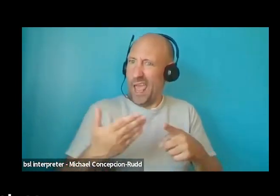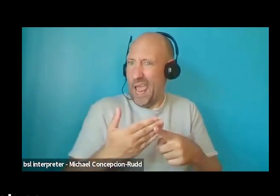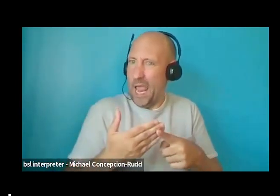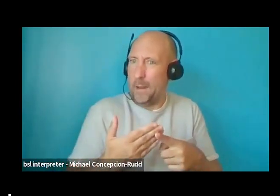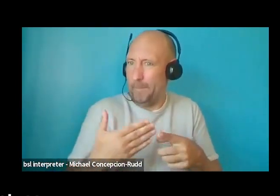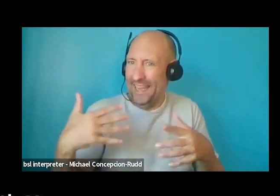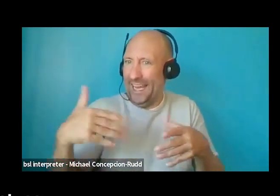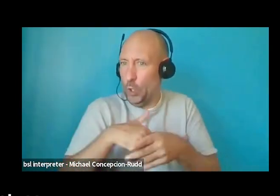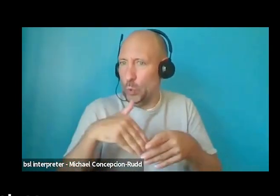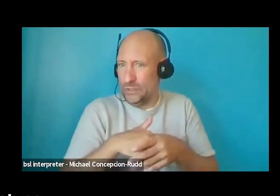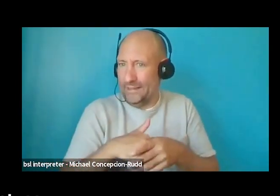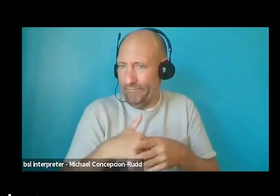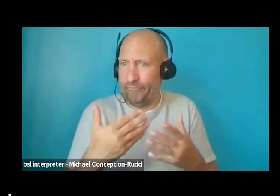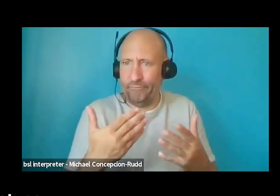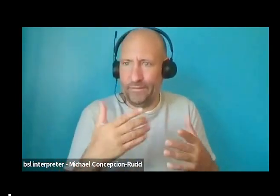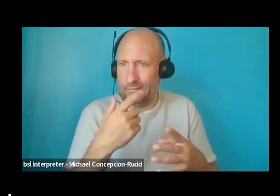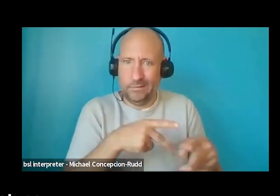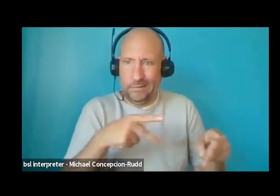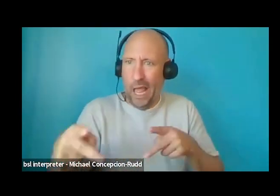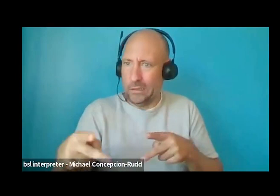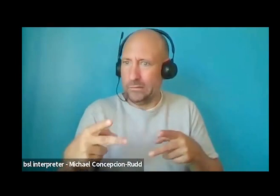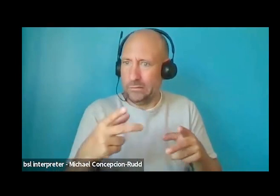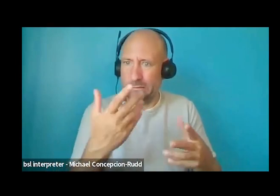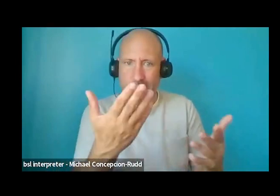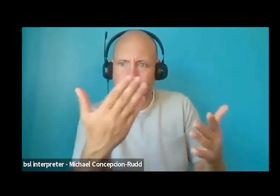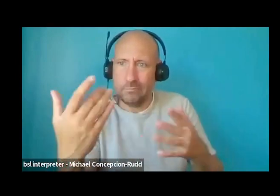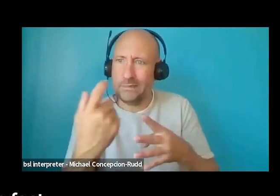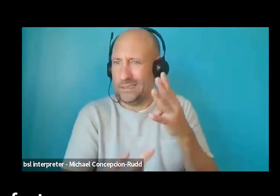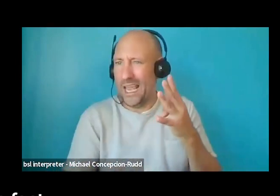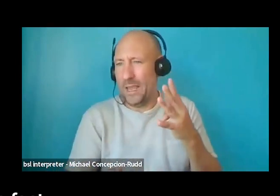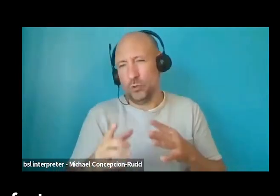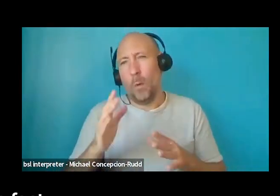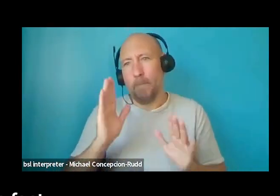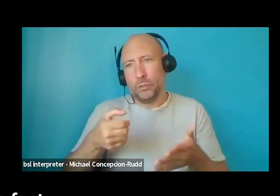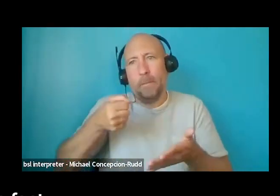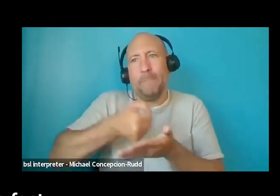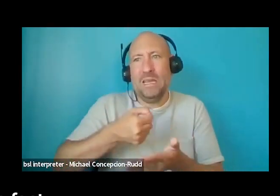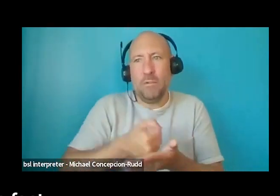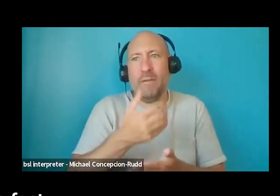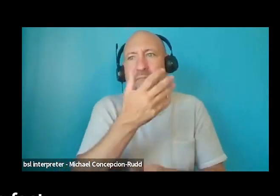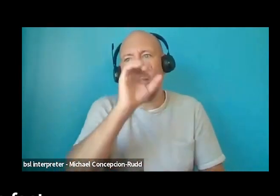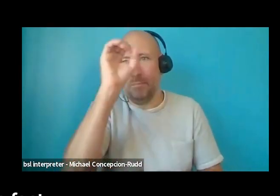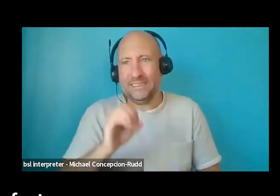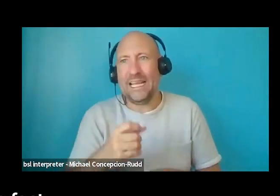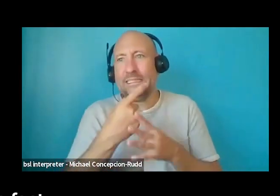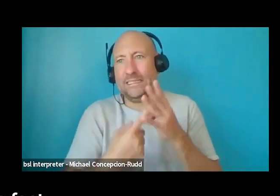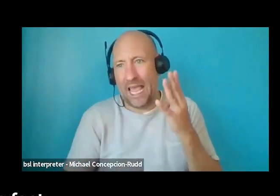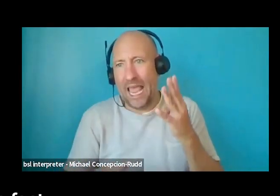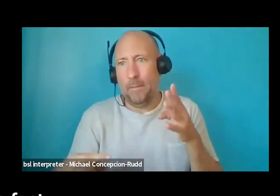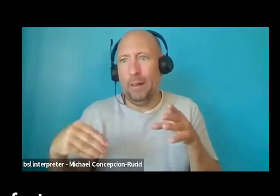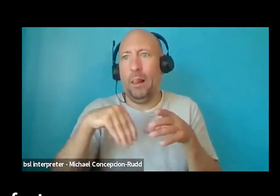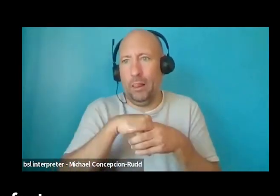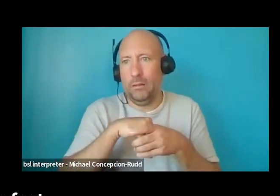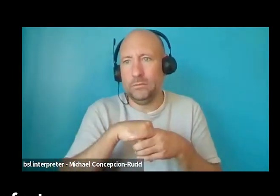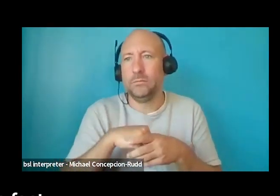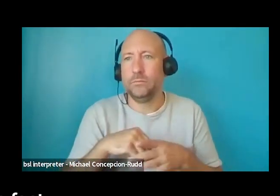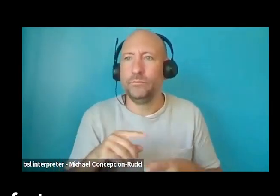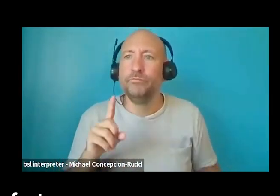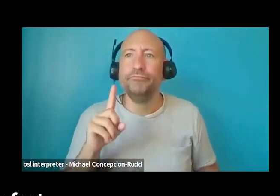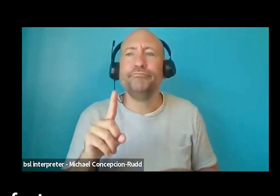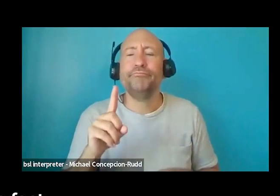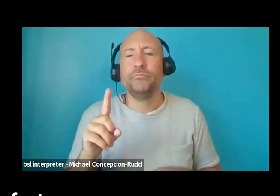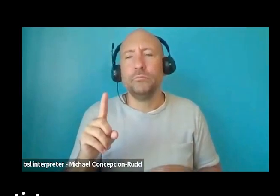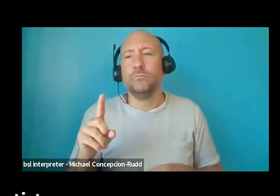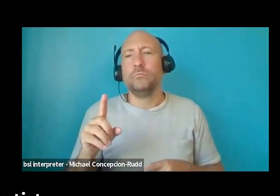is, of course, a very important point. But I also like to draw your attention to the fact that the priority